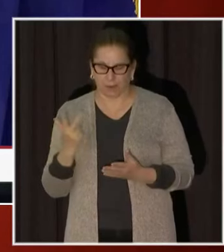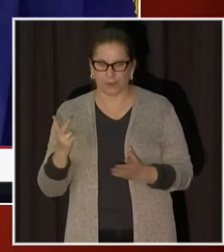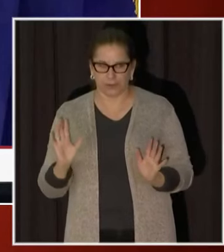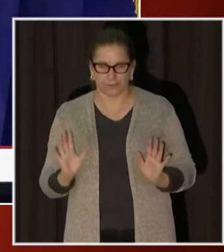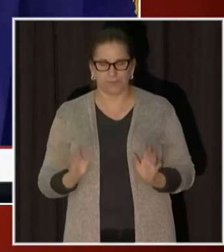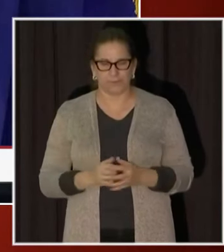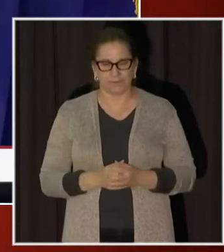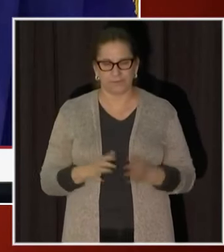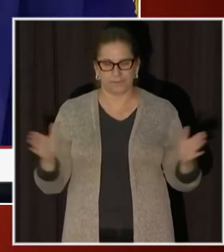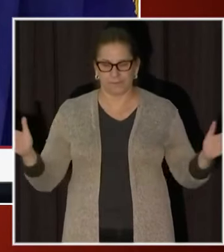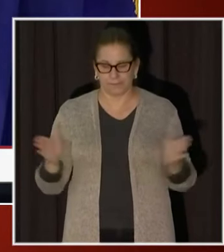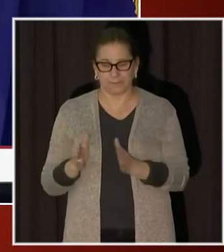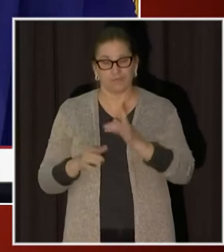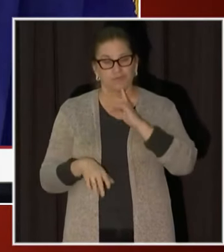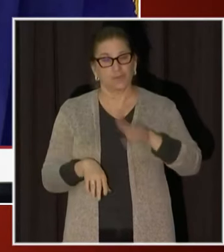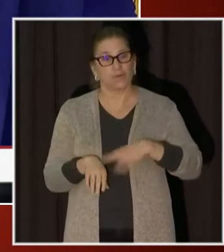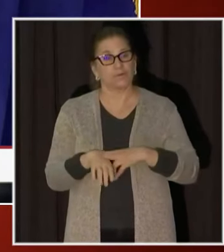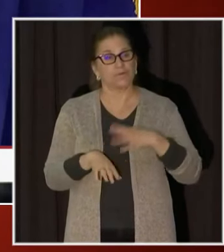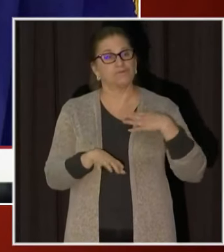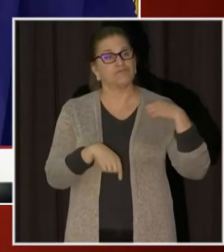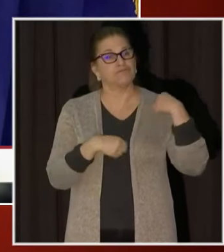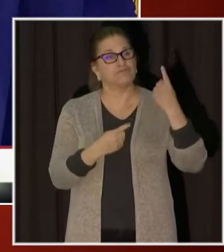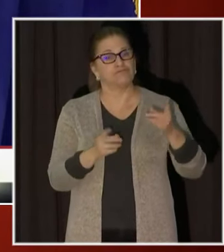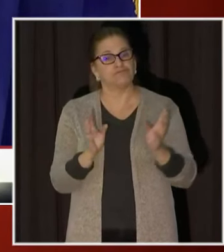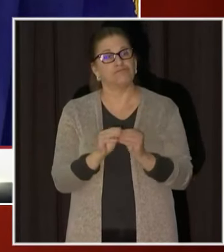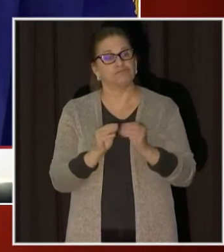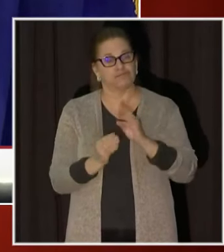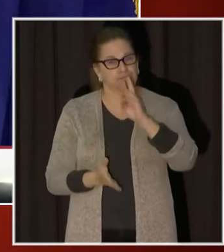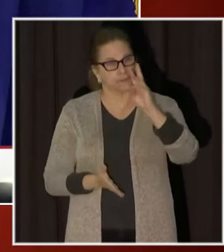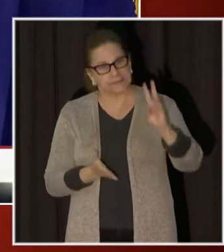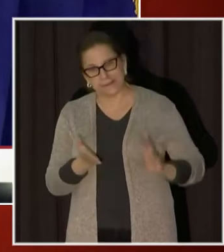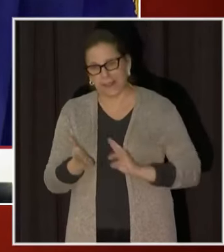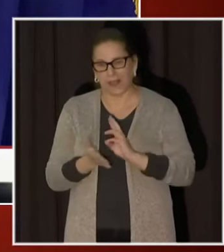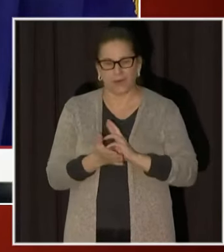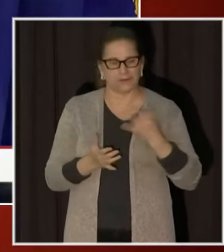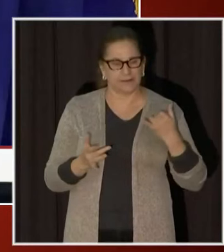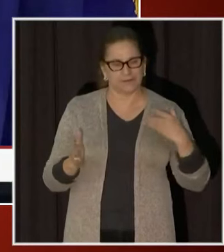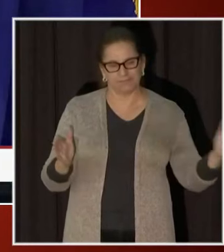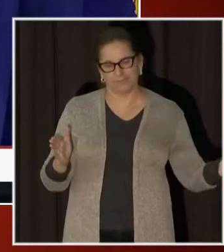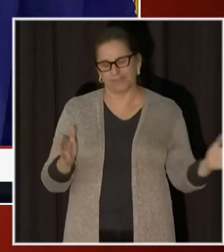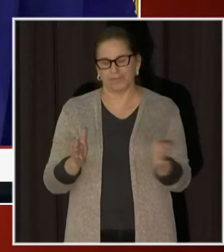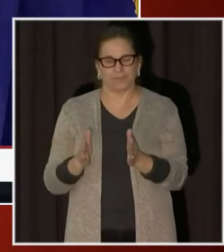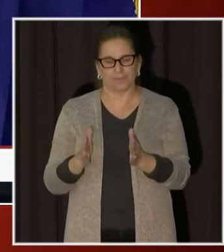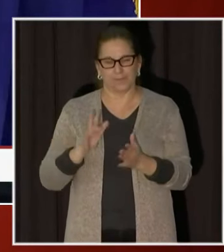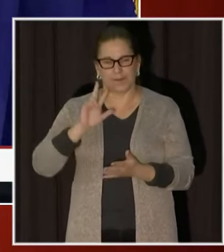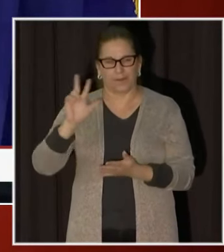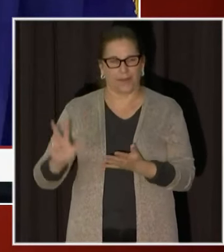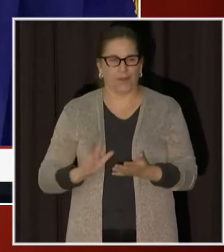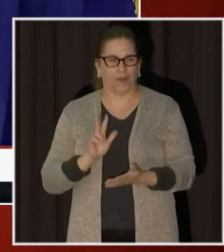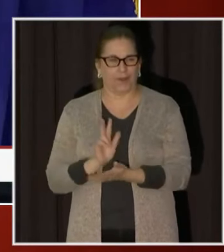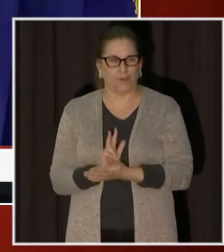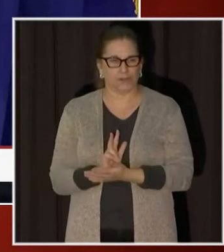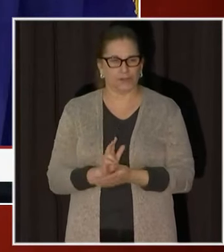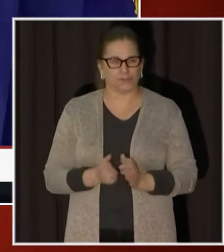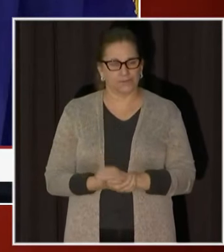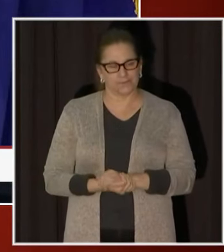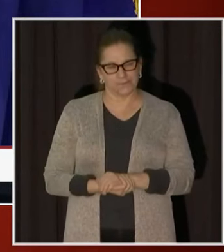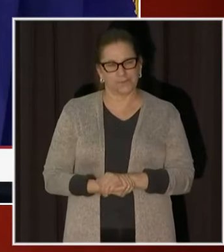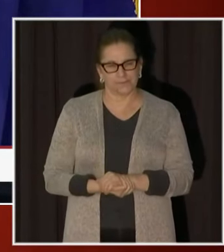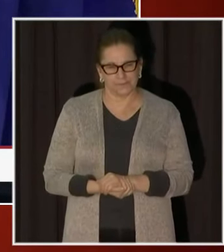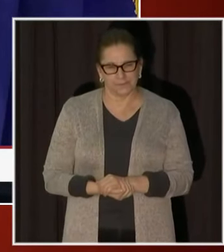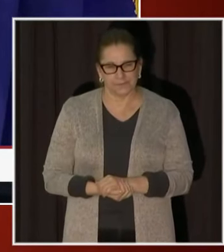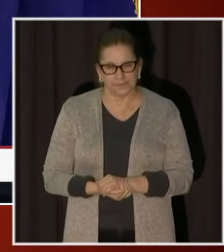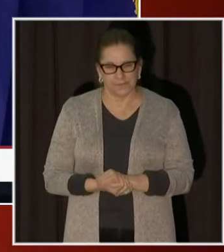hearing, and between 2 and 4 hearings per committee. So there will be a